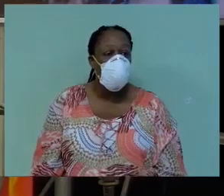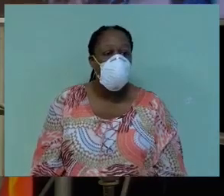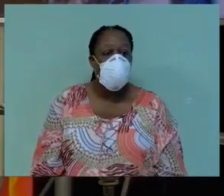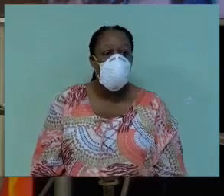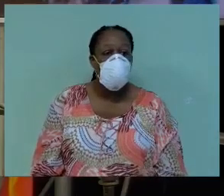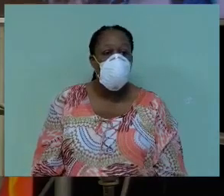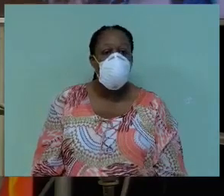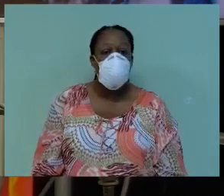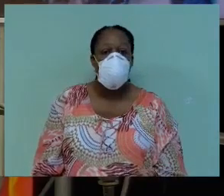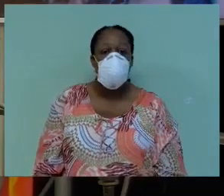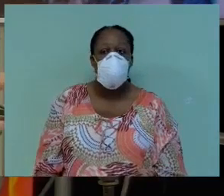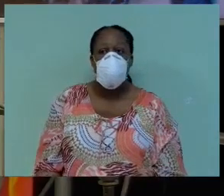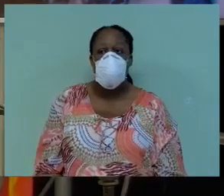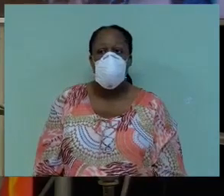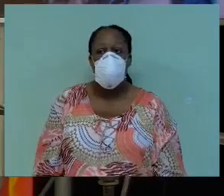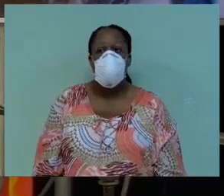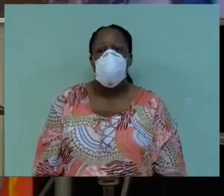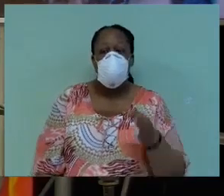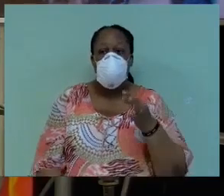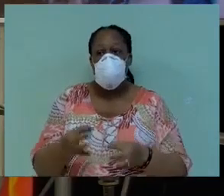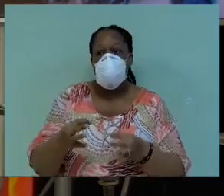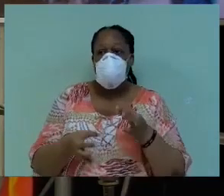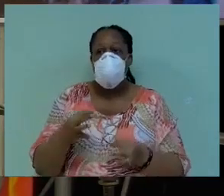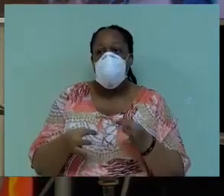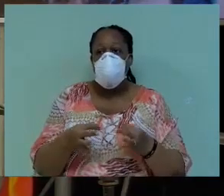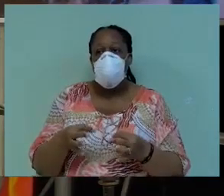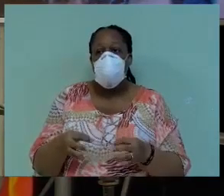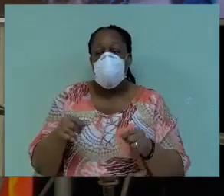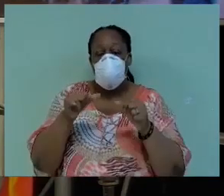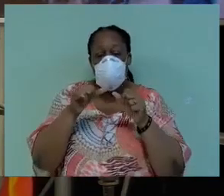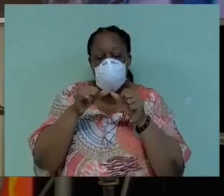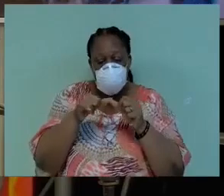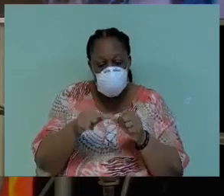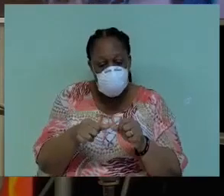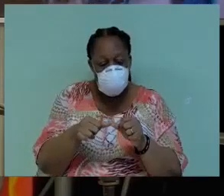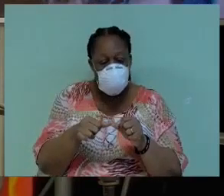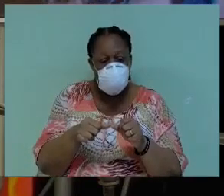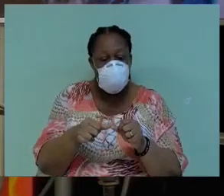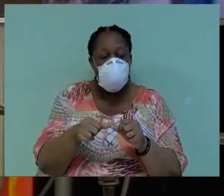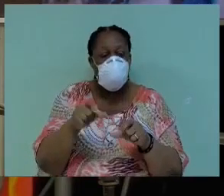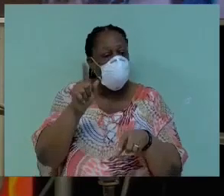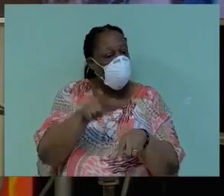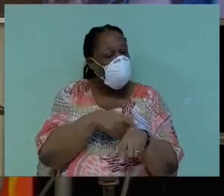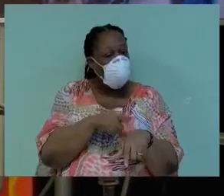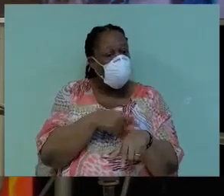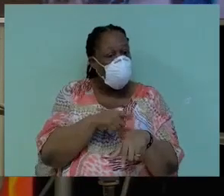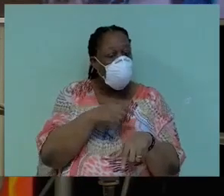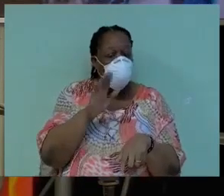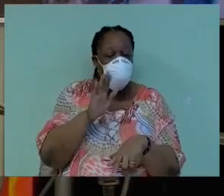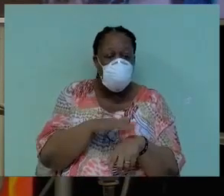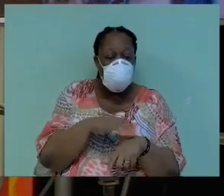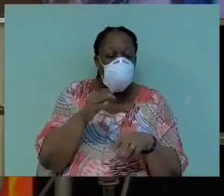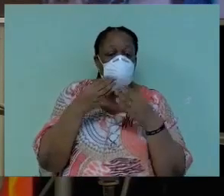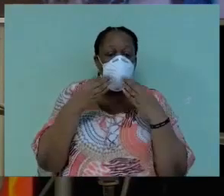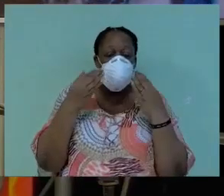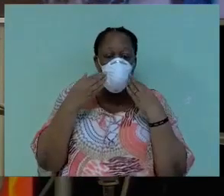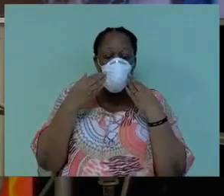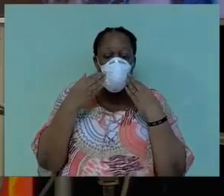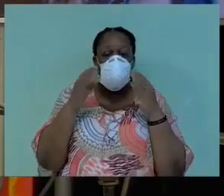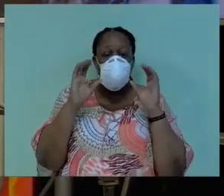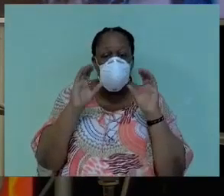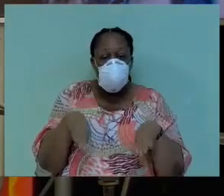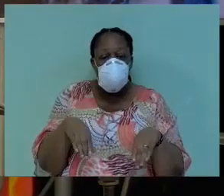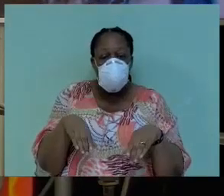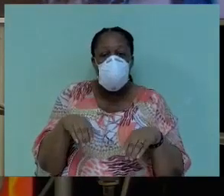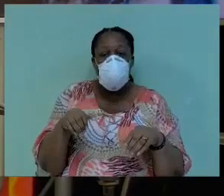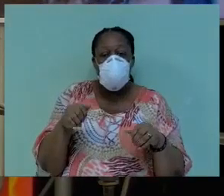if you're wearing these for a prolonged period of time, it will cause carbon dioxide to build up. It will reduce your oxygen intake. It can